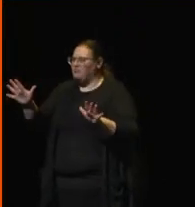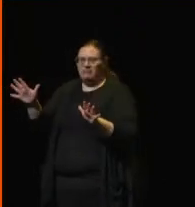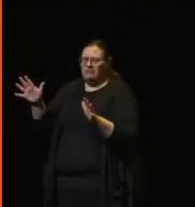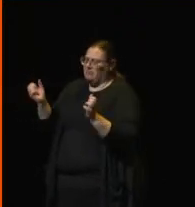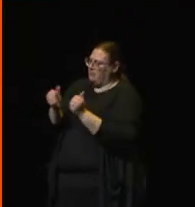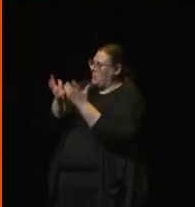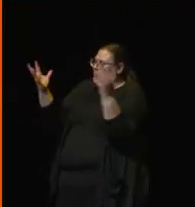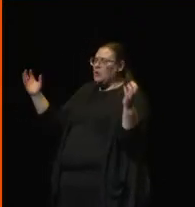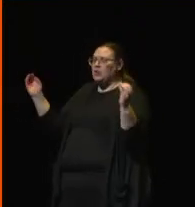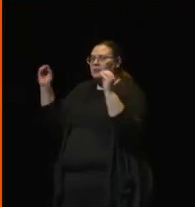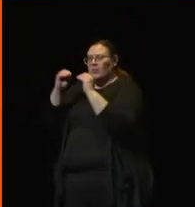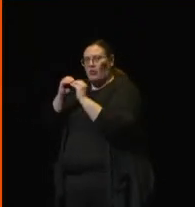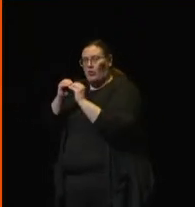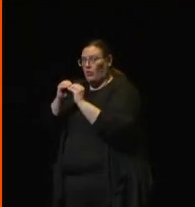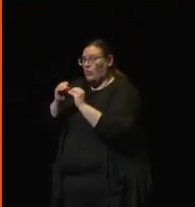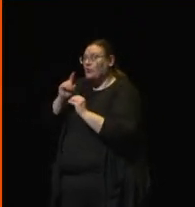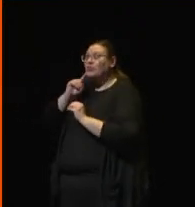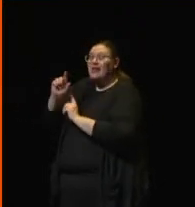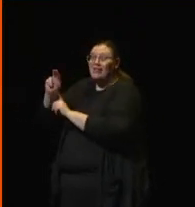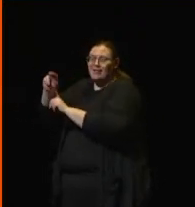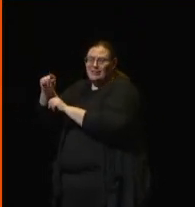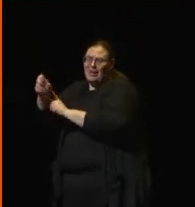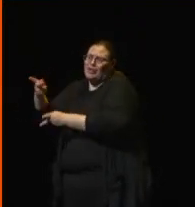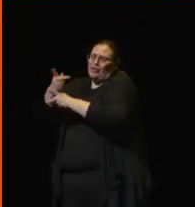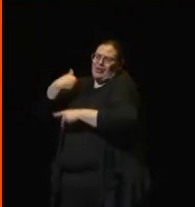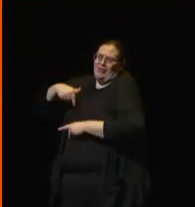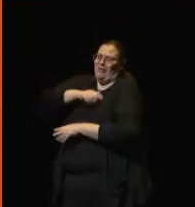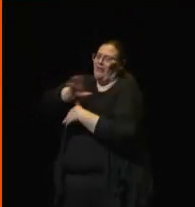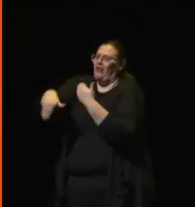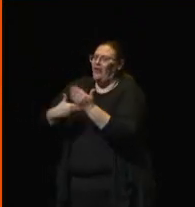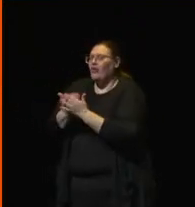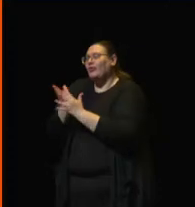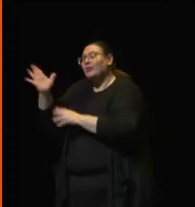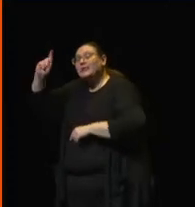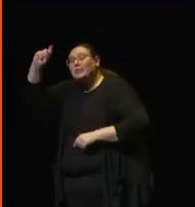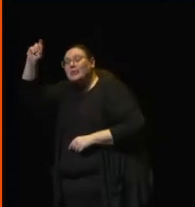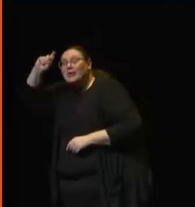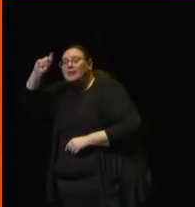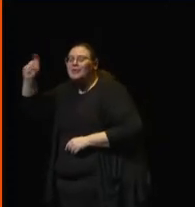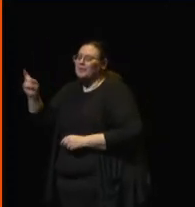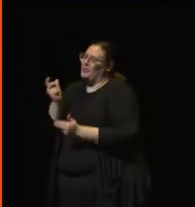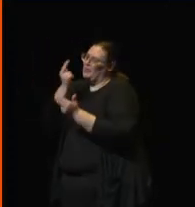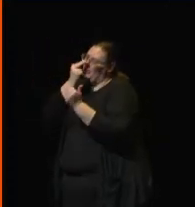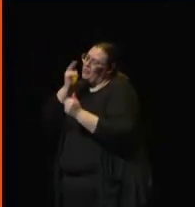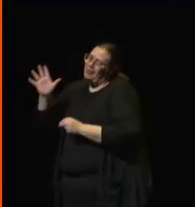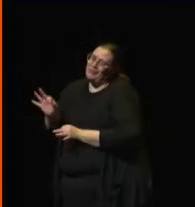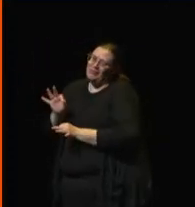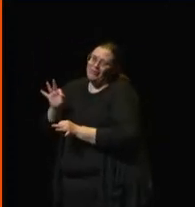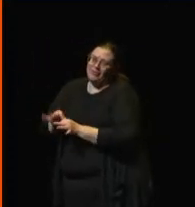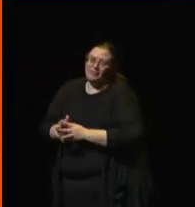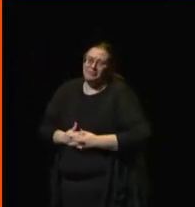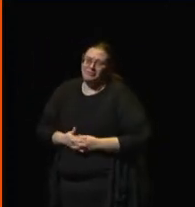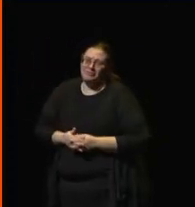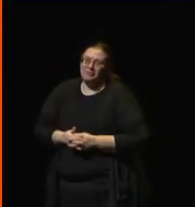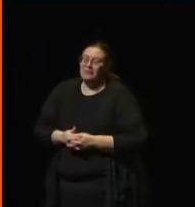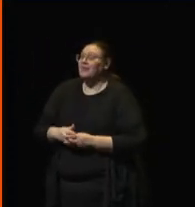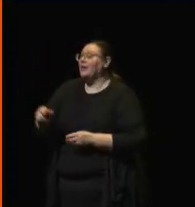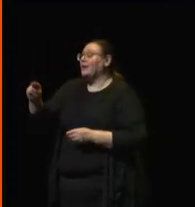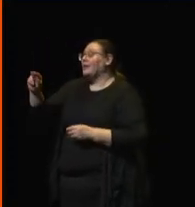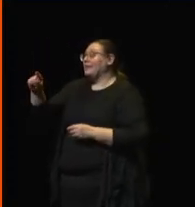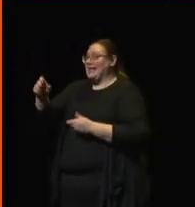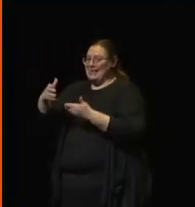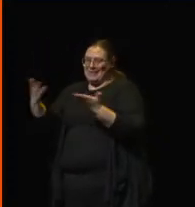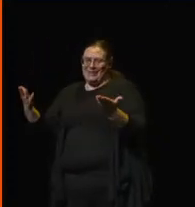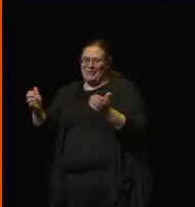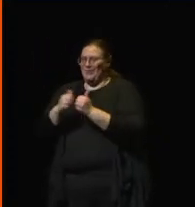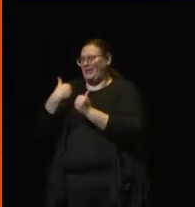In many ways, he became a caretaker for us all, through his wisdom, his humor, and his faith. Nate is here in the audience